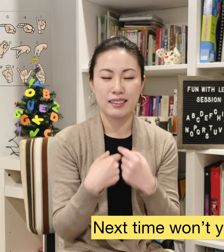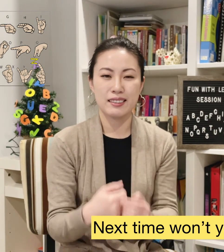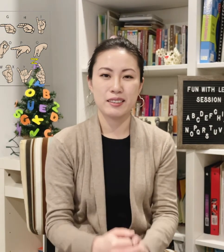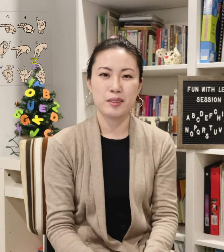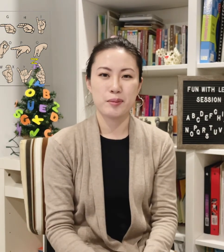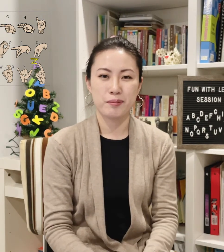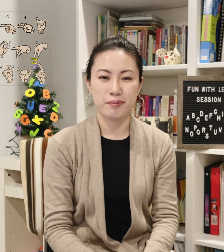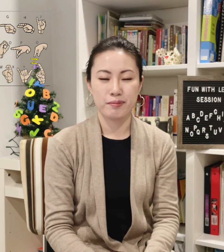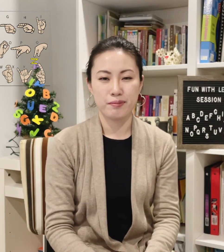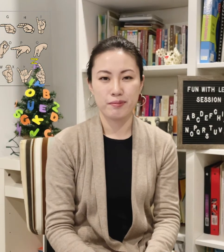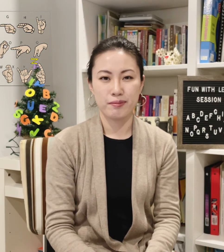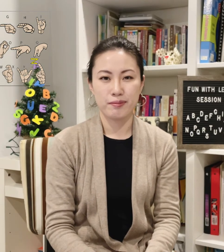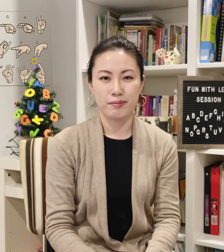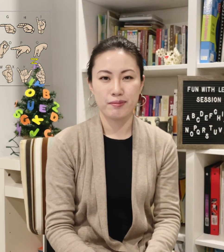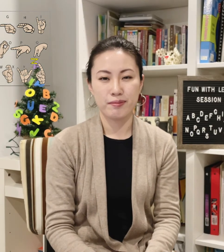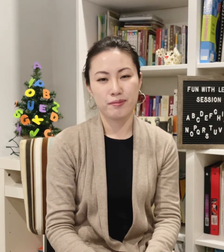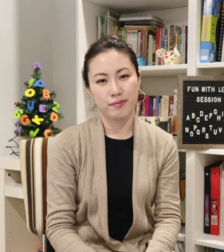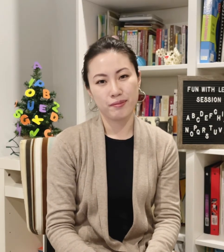me?